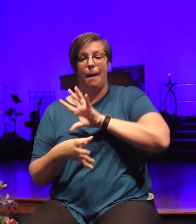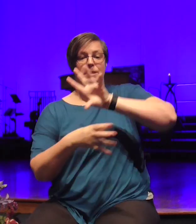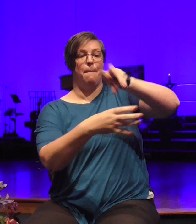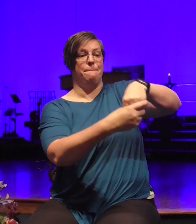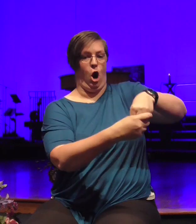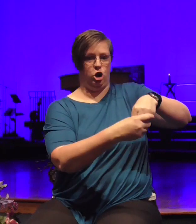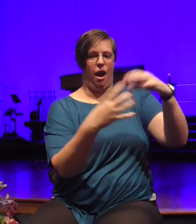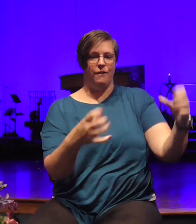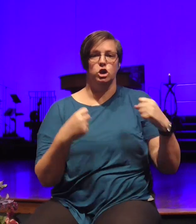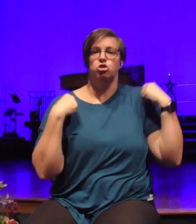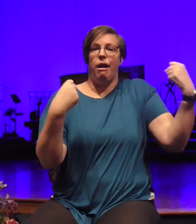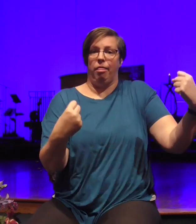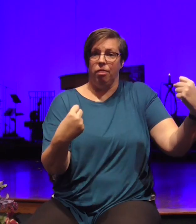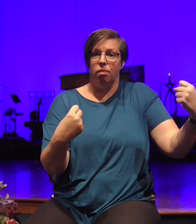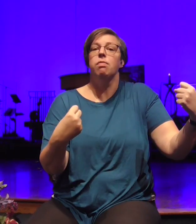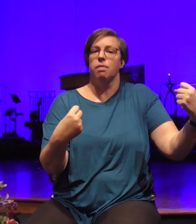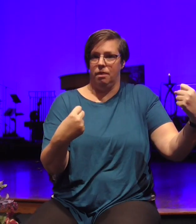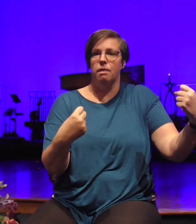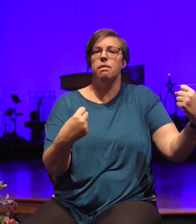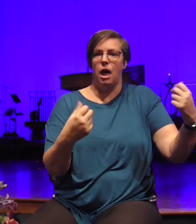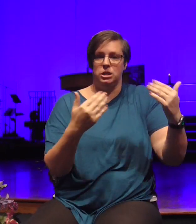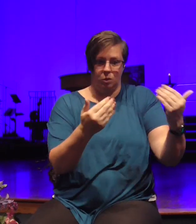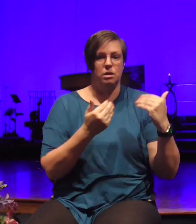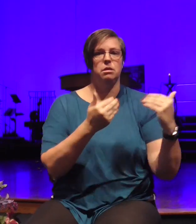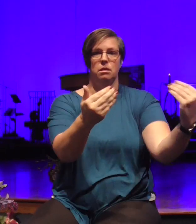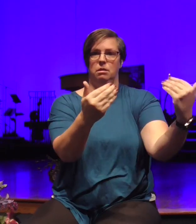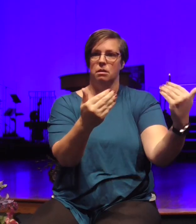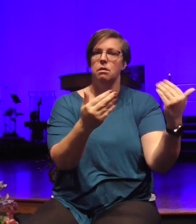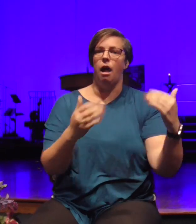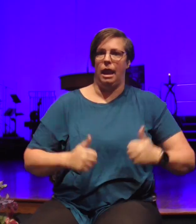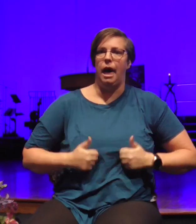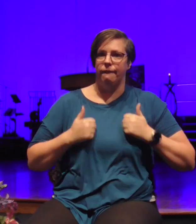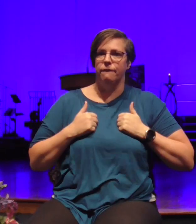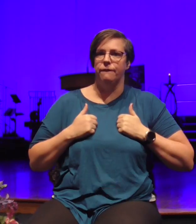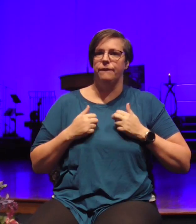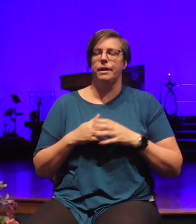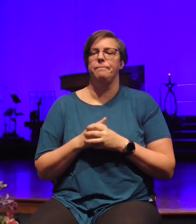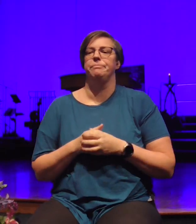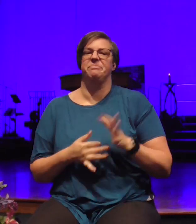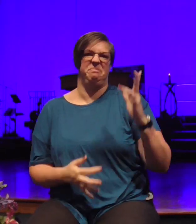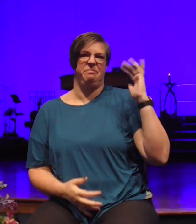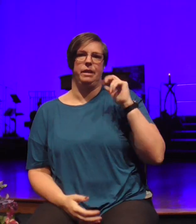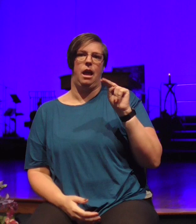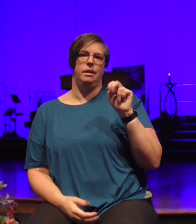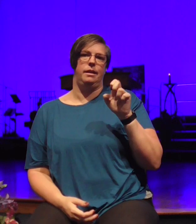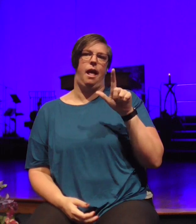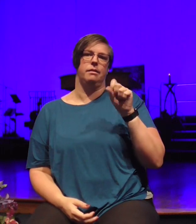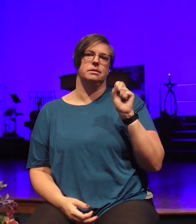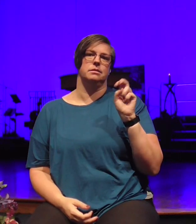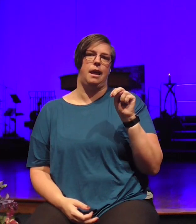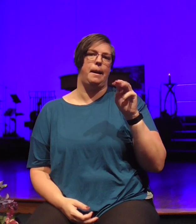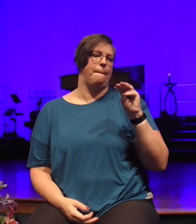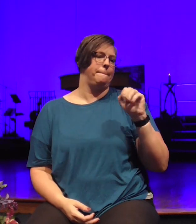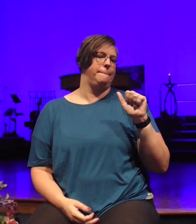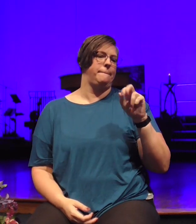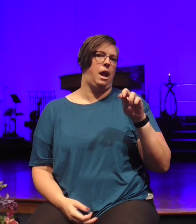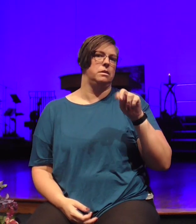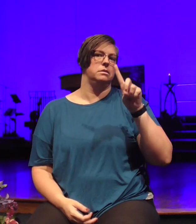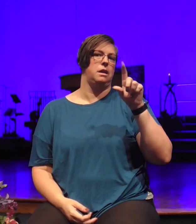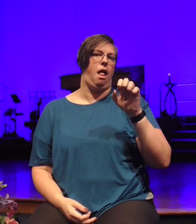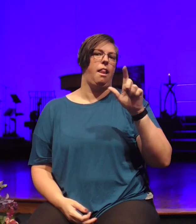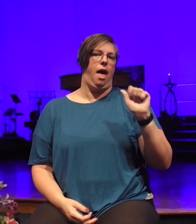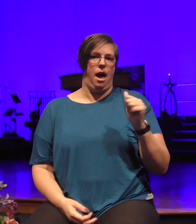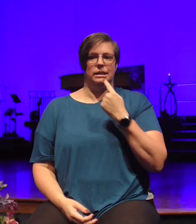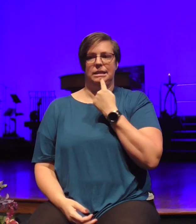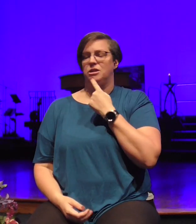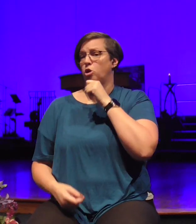resilience that we are as we continue to move forward in life. The late, great Nelson Mandela tells us, "Do not judge me by my